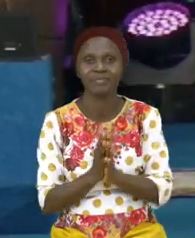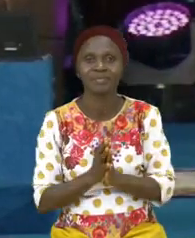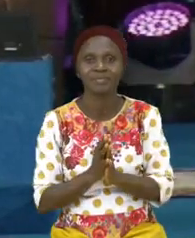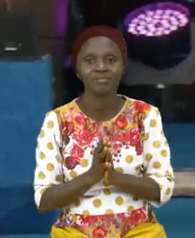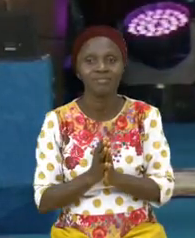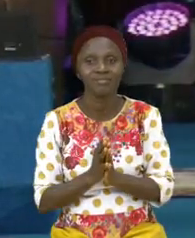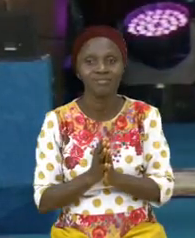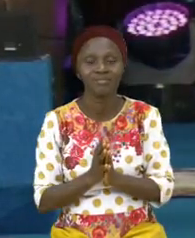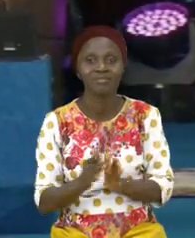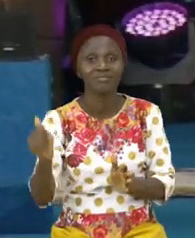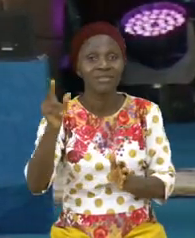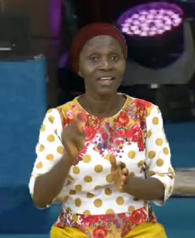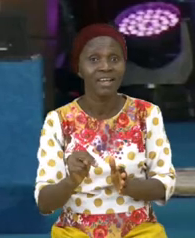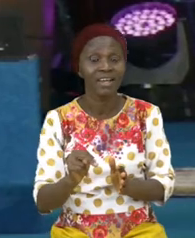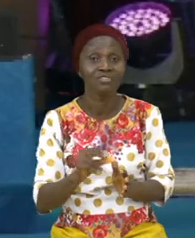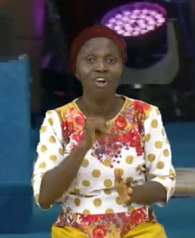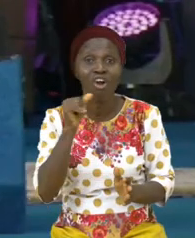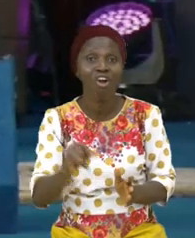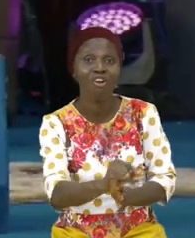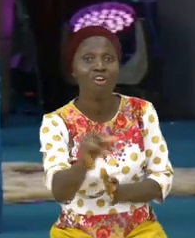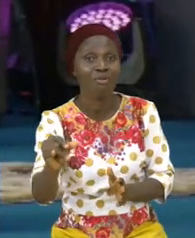An uncommon man